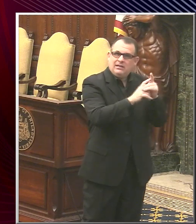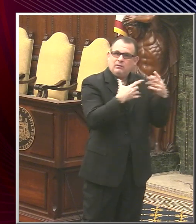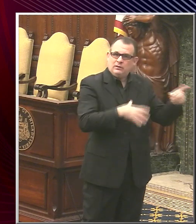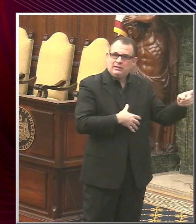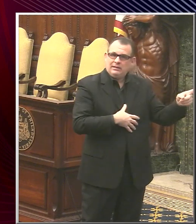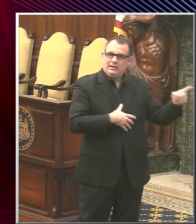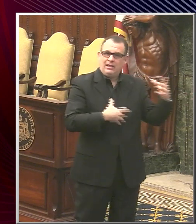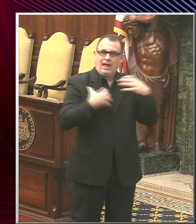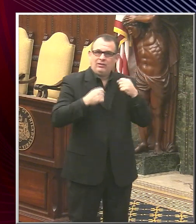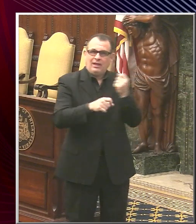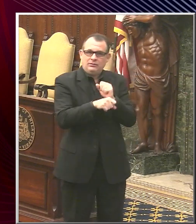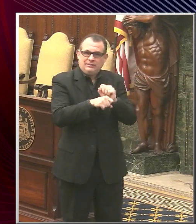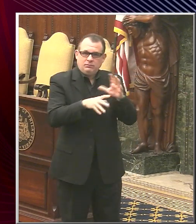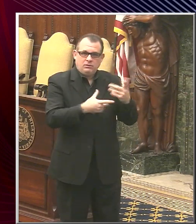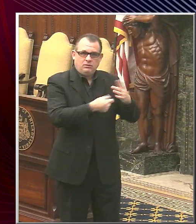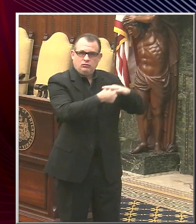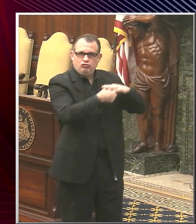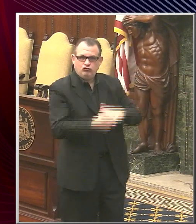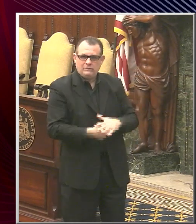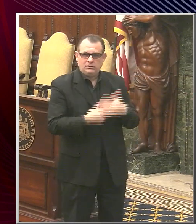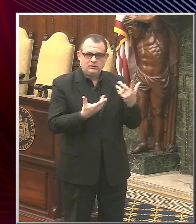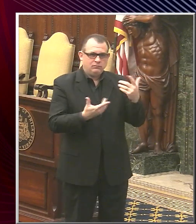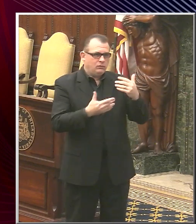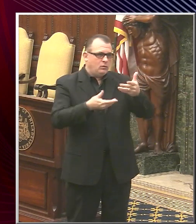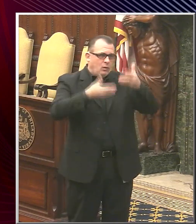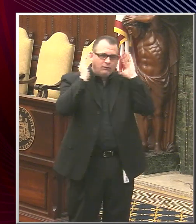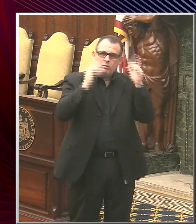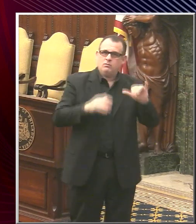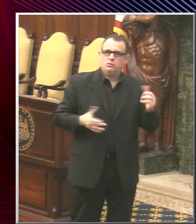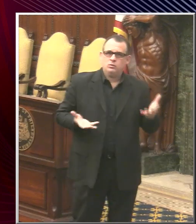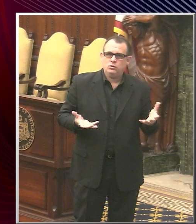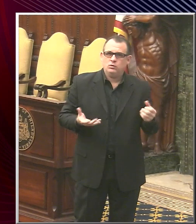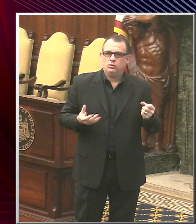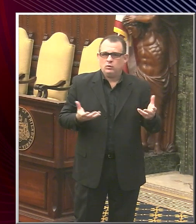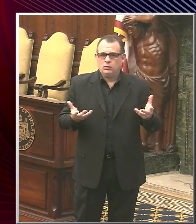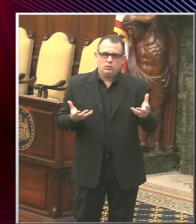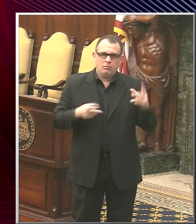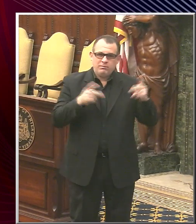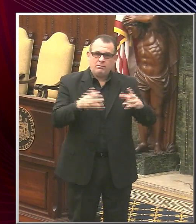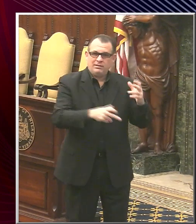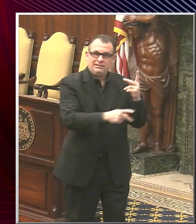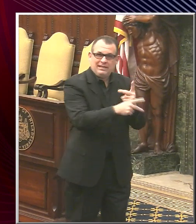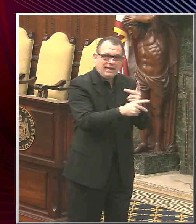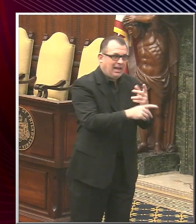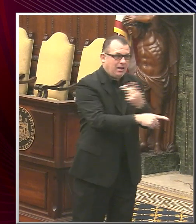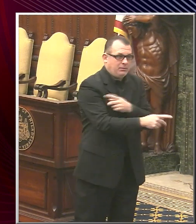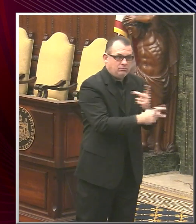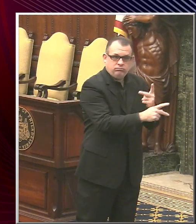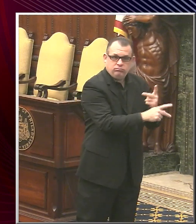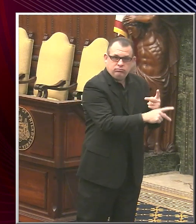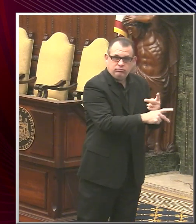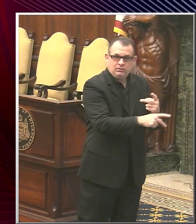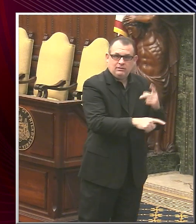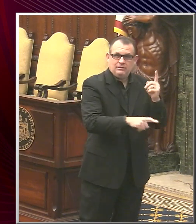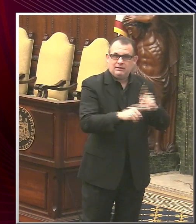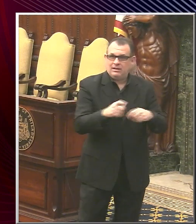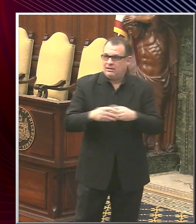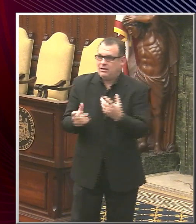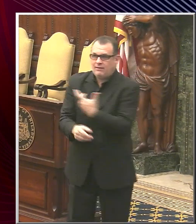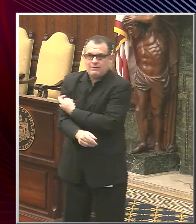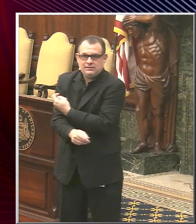system that has received 0 federal funds for the dissemination of the vaccine. The new relief package has in it funding for us